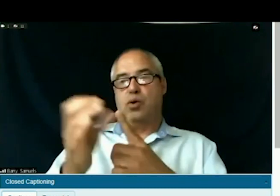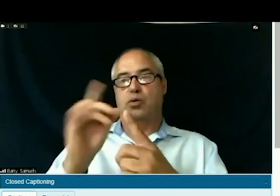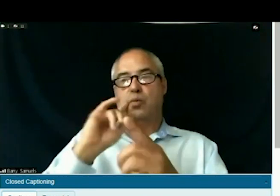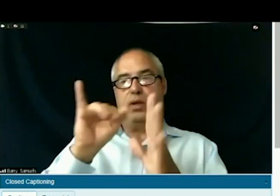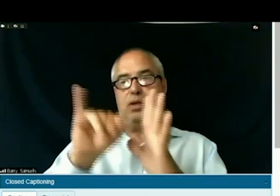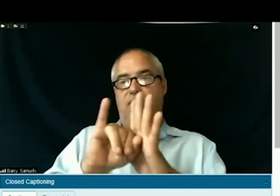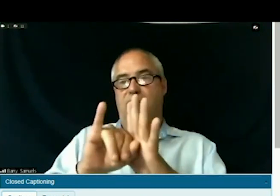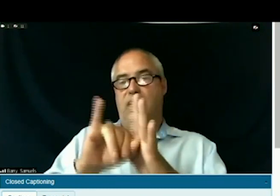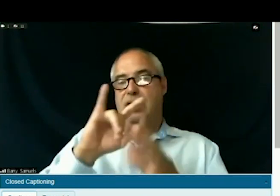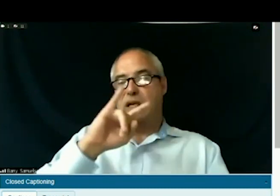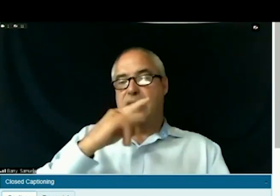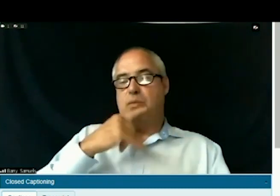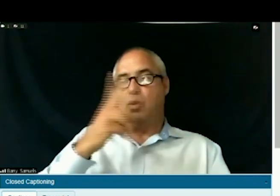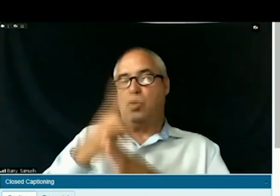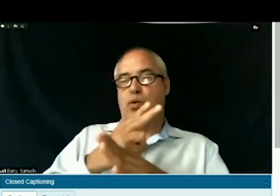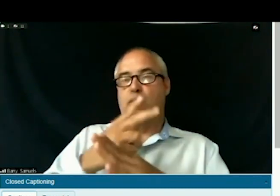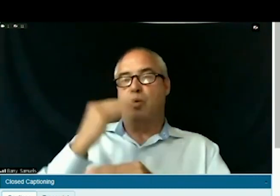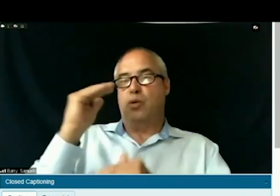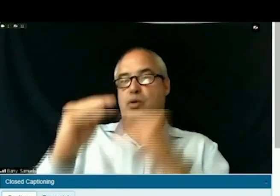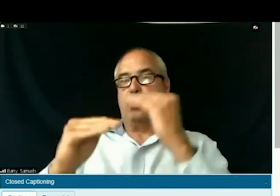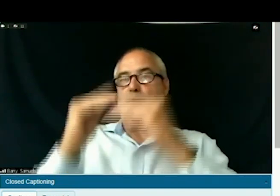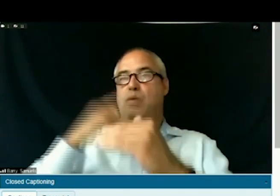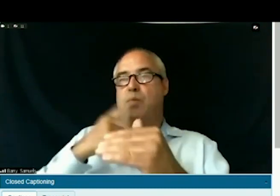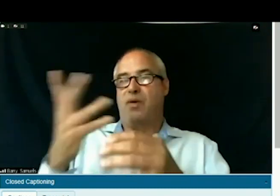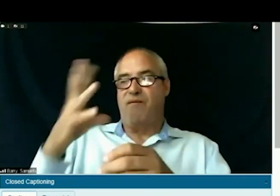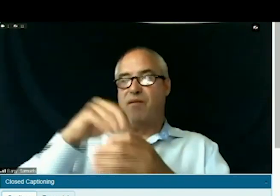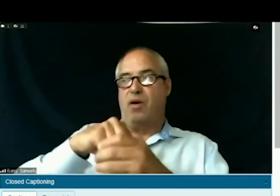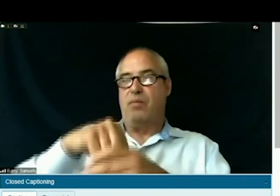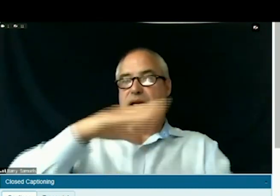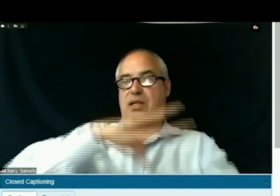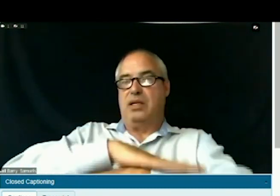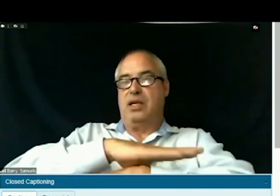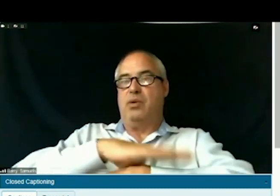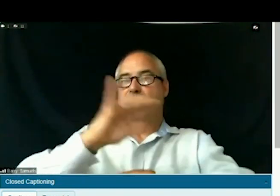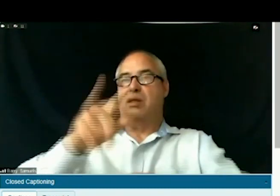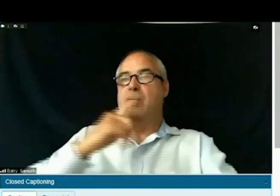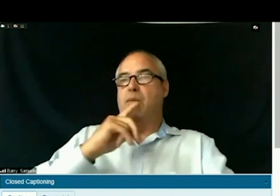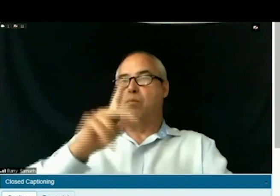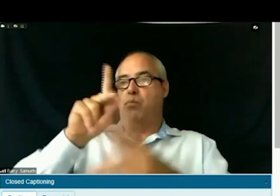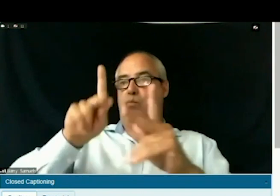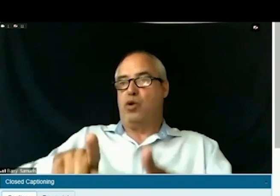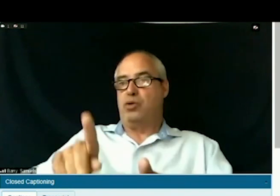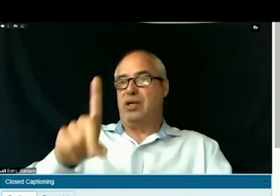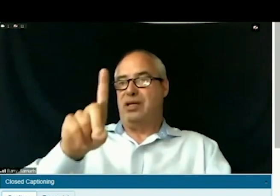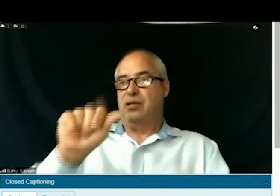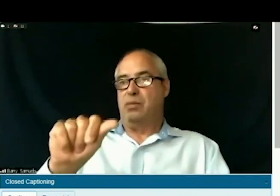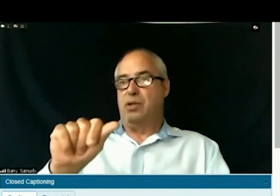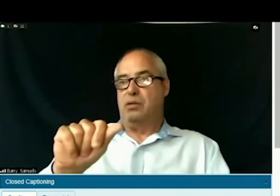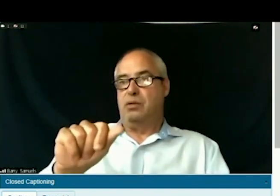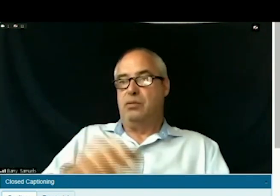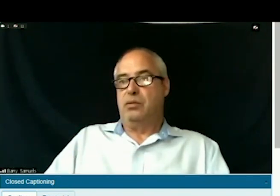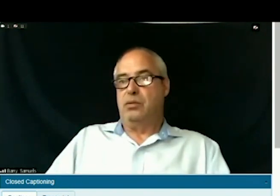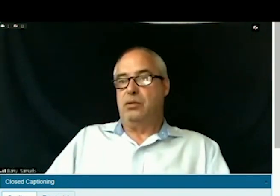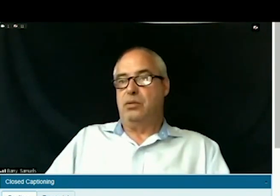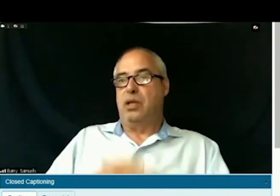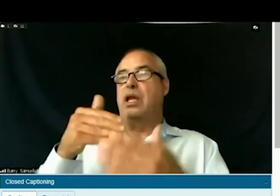child, youth, and adult may bring to the table. In this instance, a person with disability. In the next circle, we see the